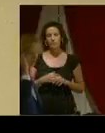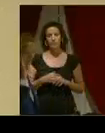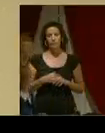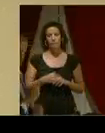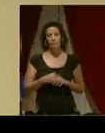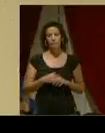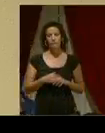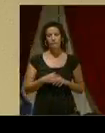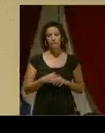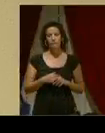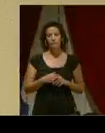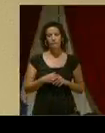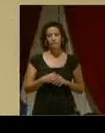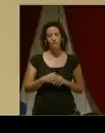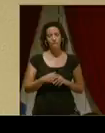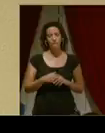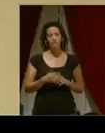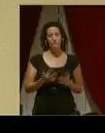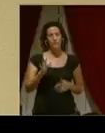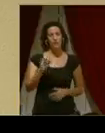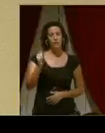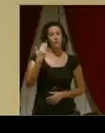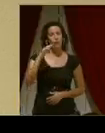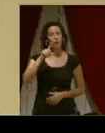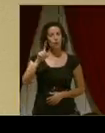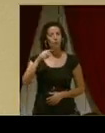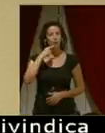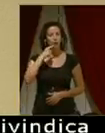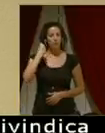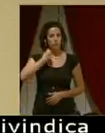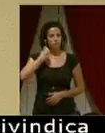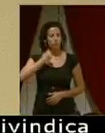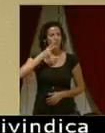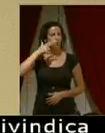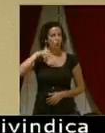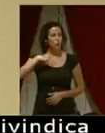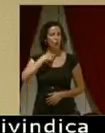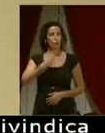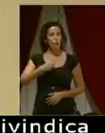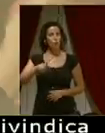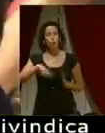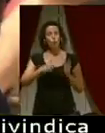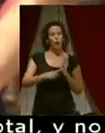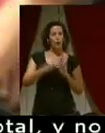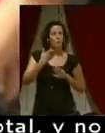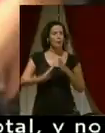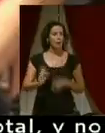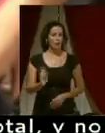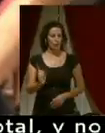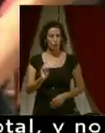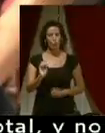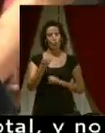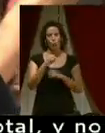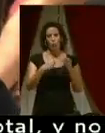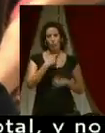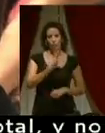I would like to make a remark, since Fabiola is so supportive of the total voice recognition system